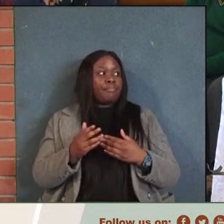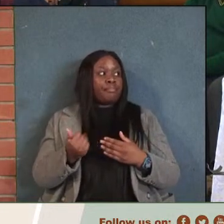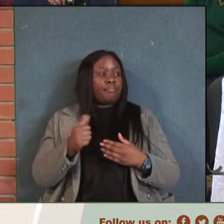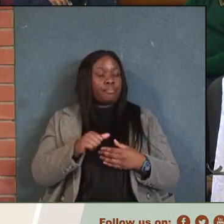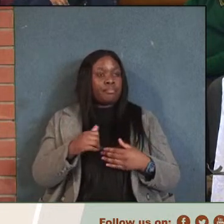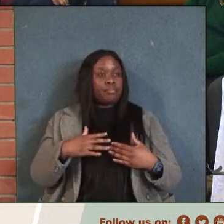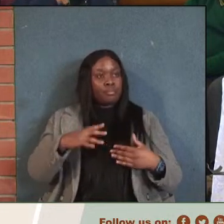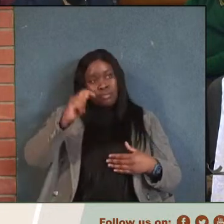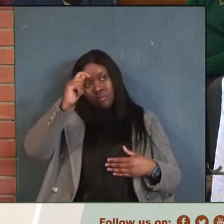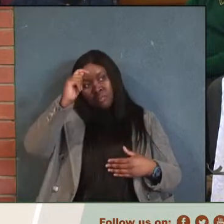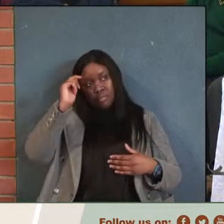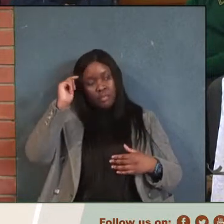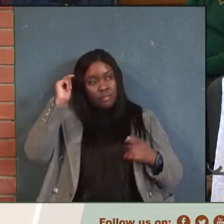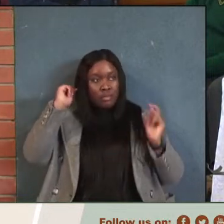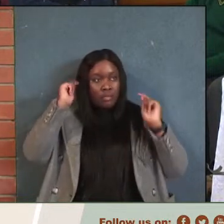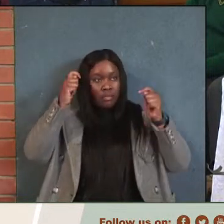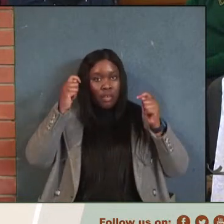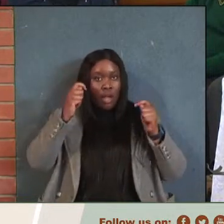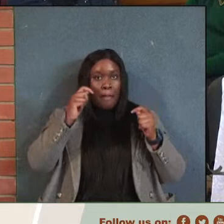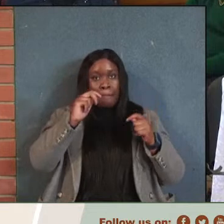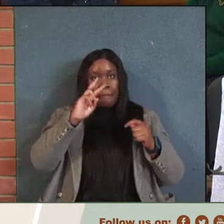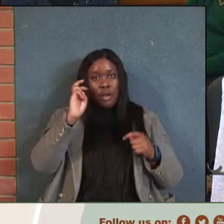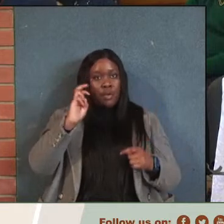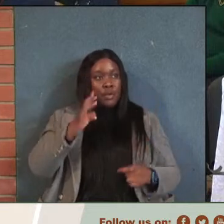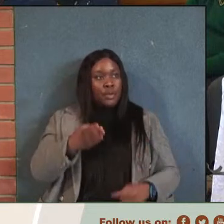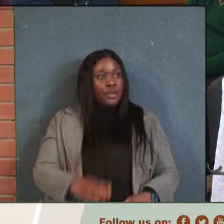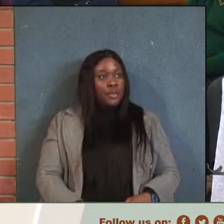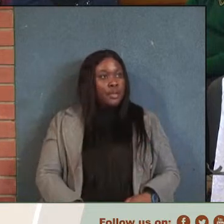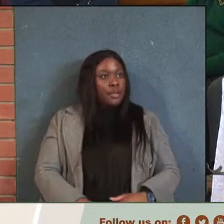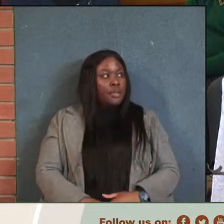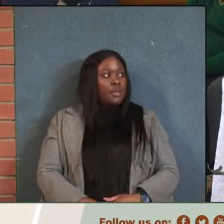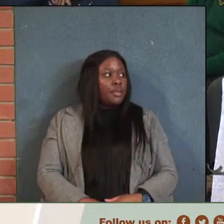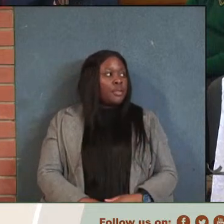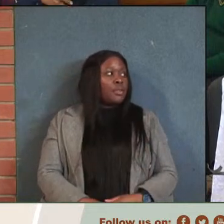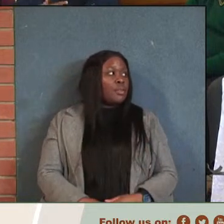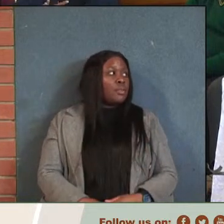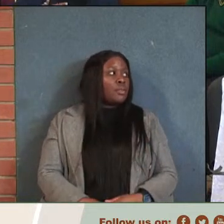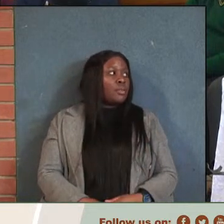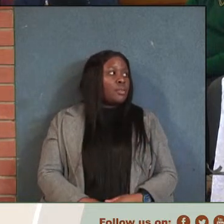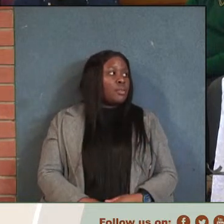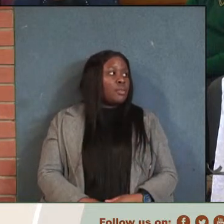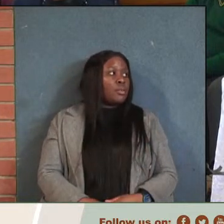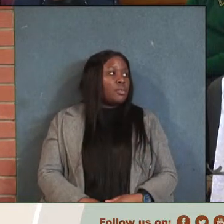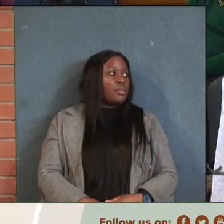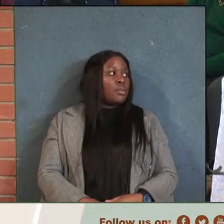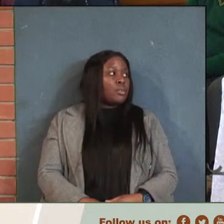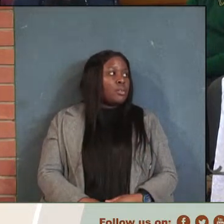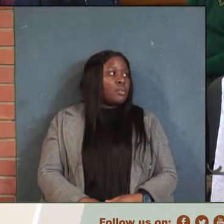the blue hoodie. Yes, you may stand and speak. Thank you.